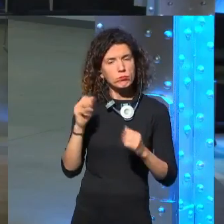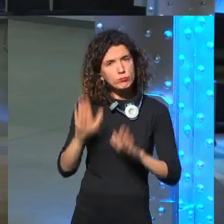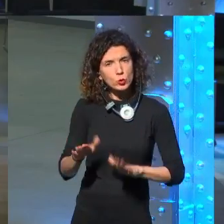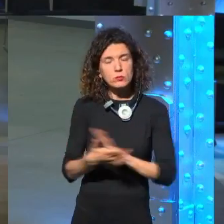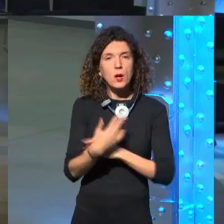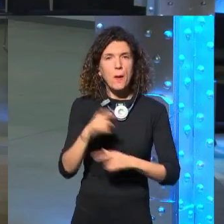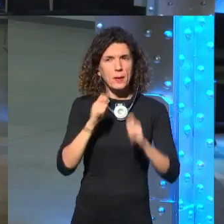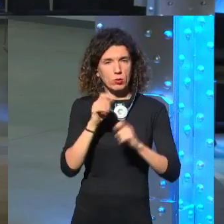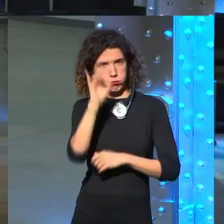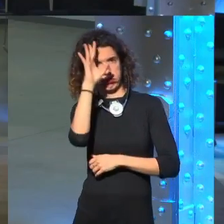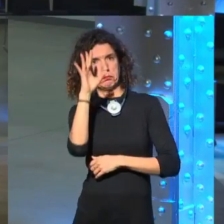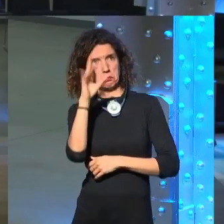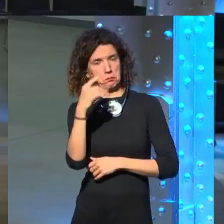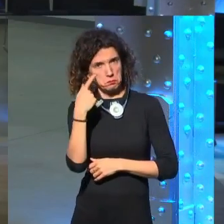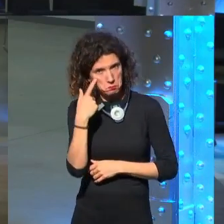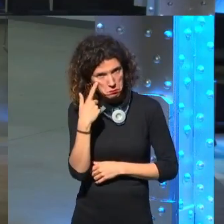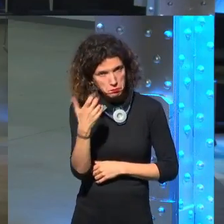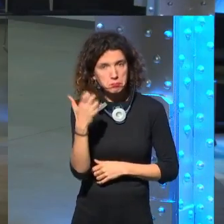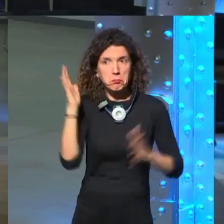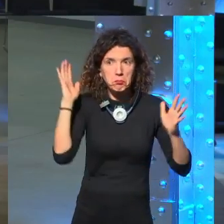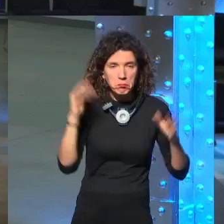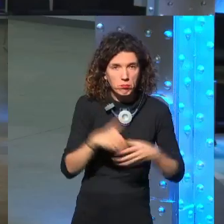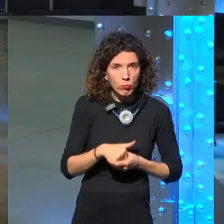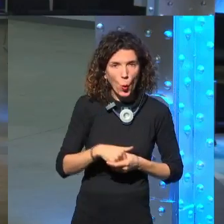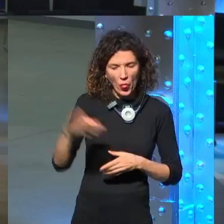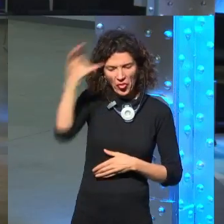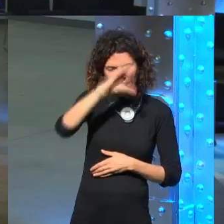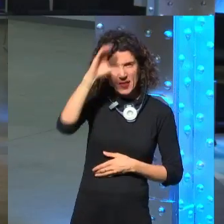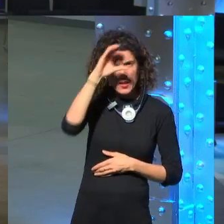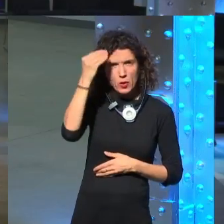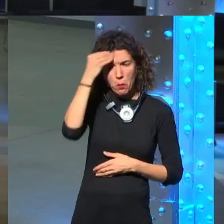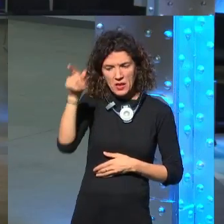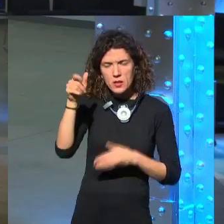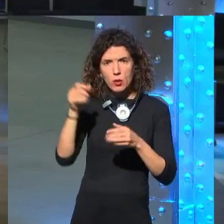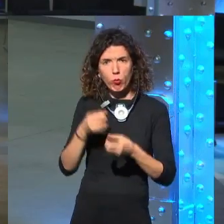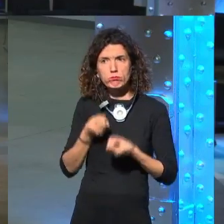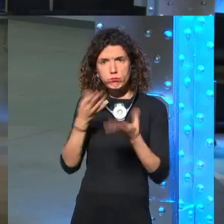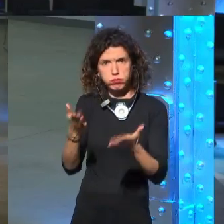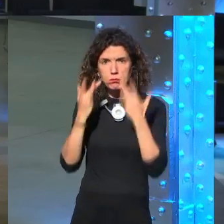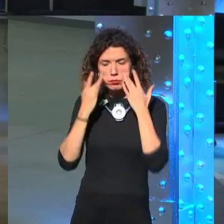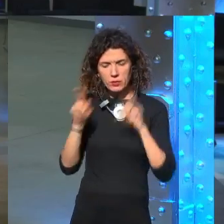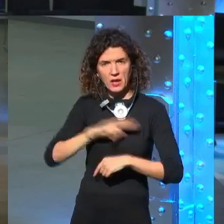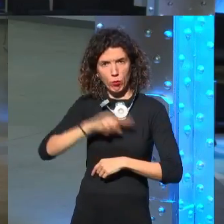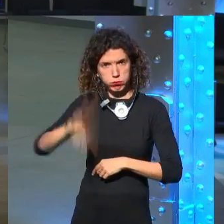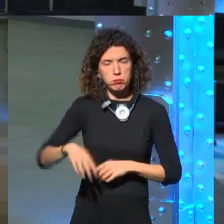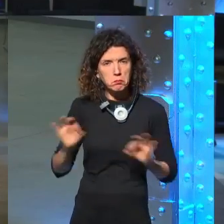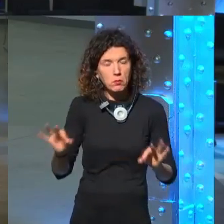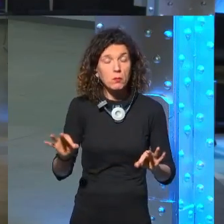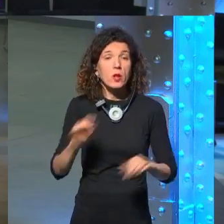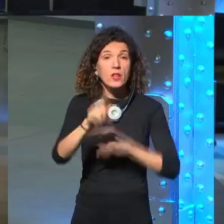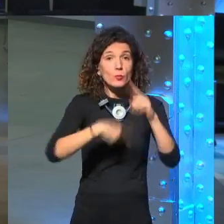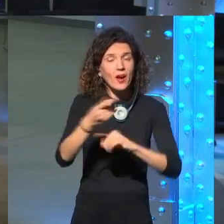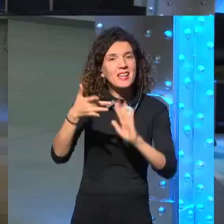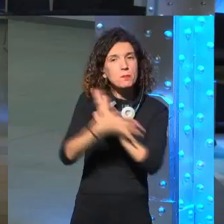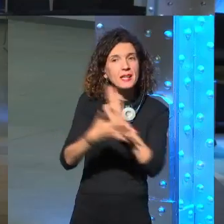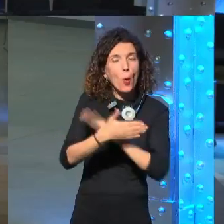this, a scientist declaring himself deeply religious. But then I went on to explain that my religion